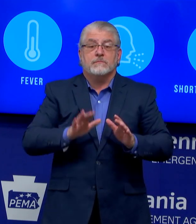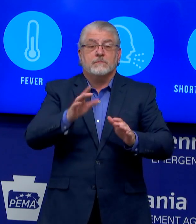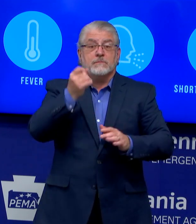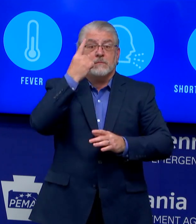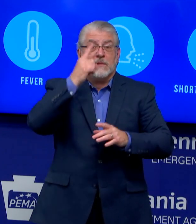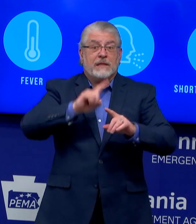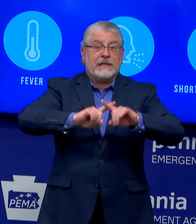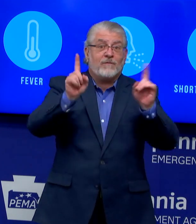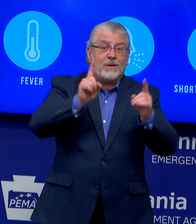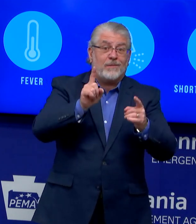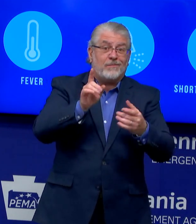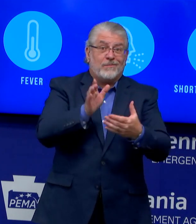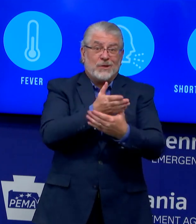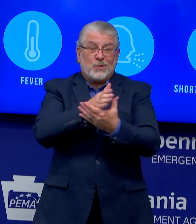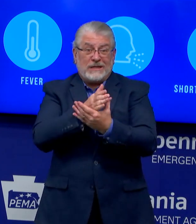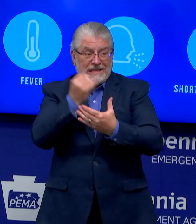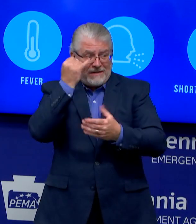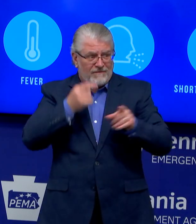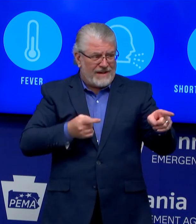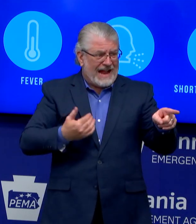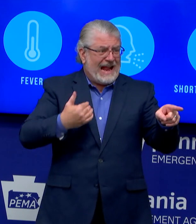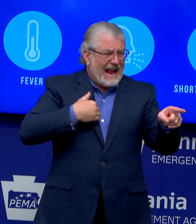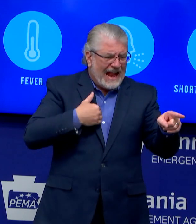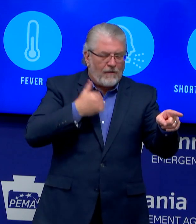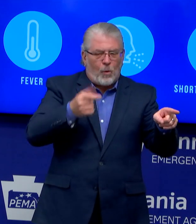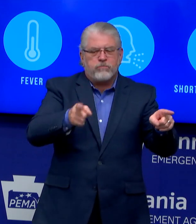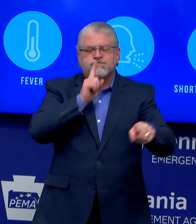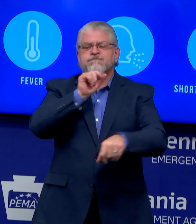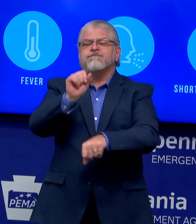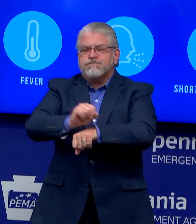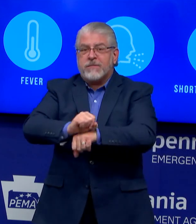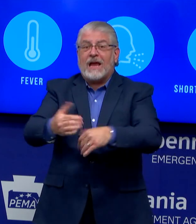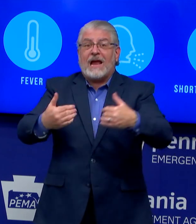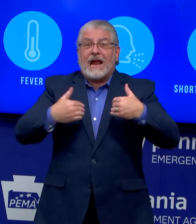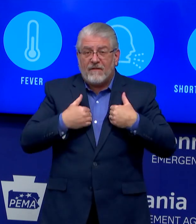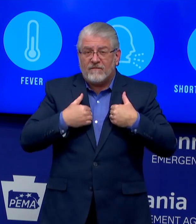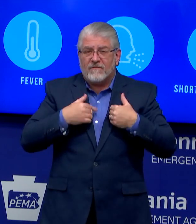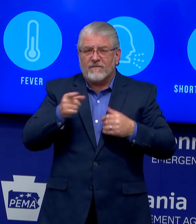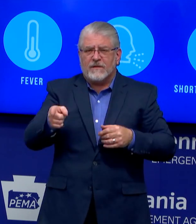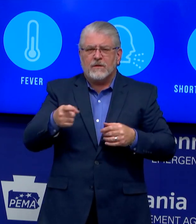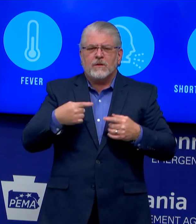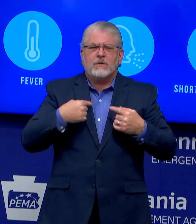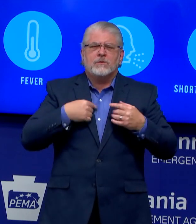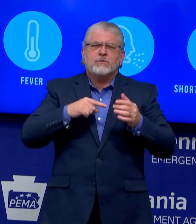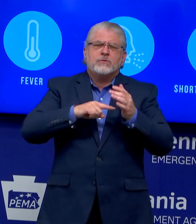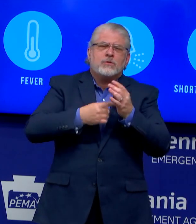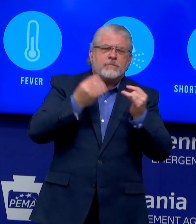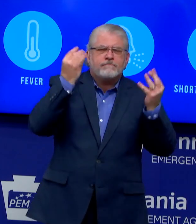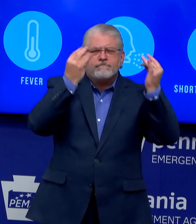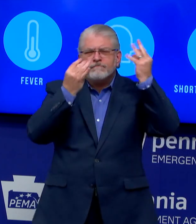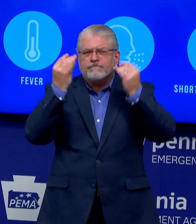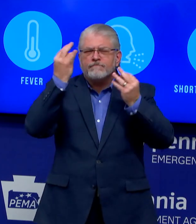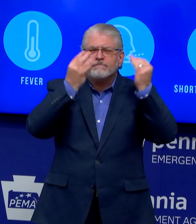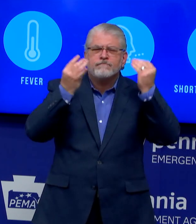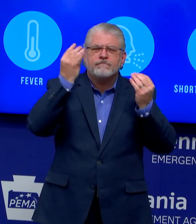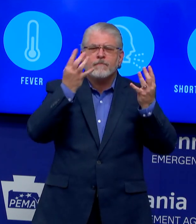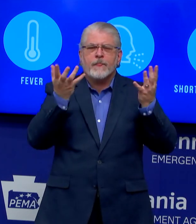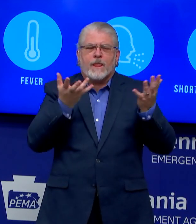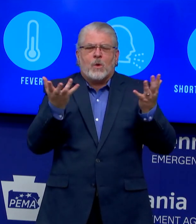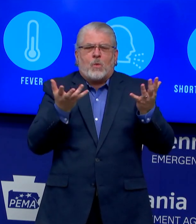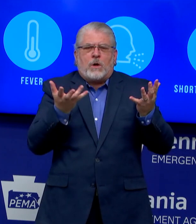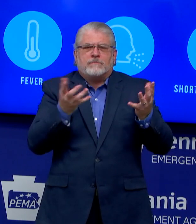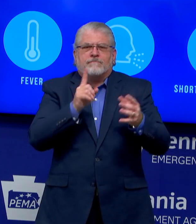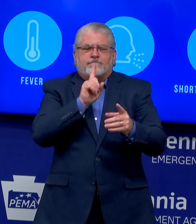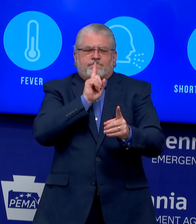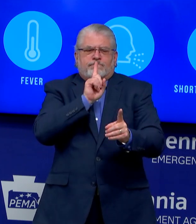so yes, we are starting to think about data in terms of confirmed cases where